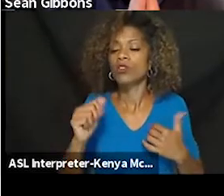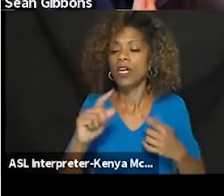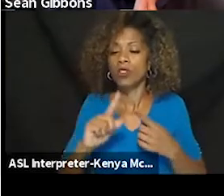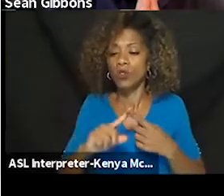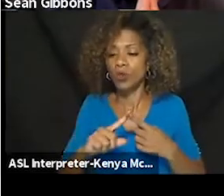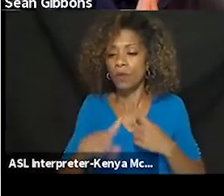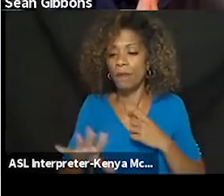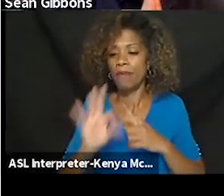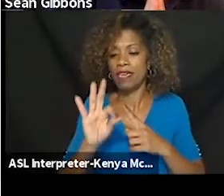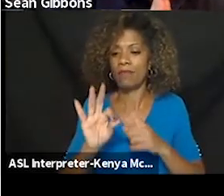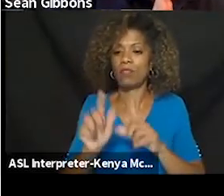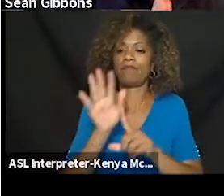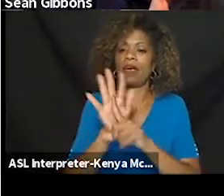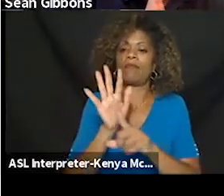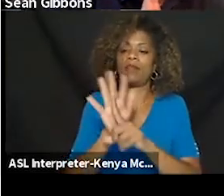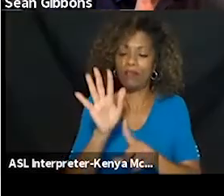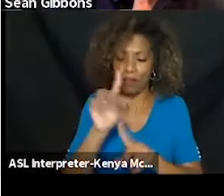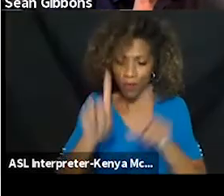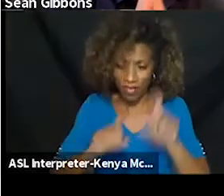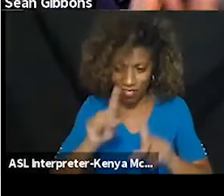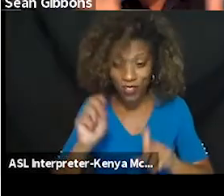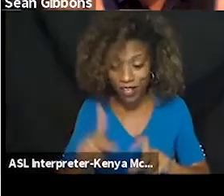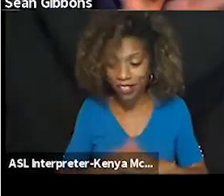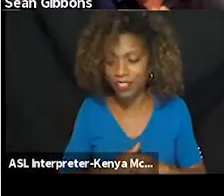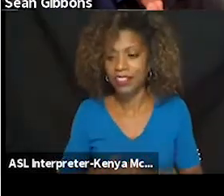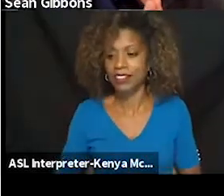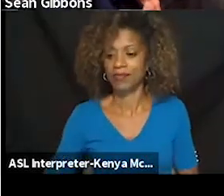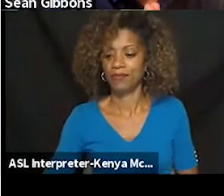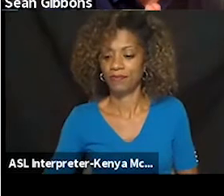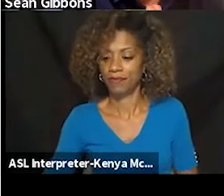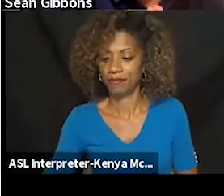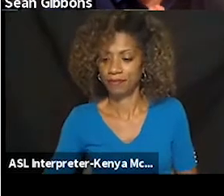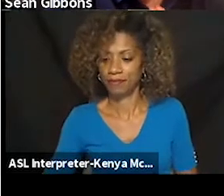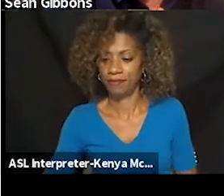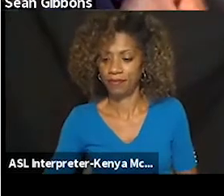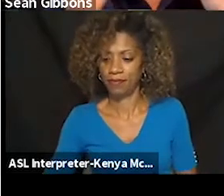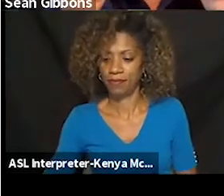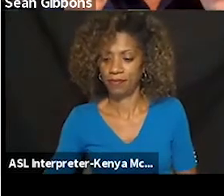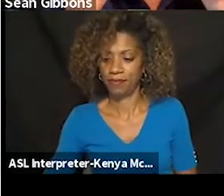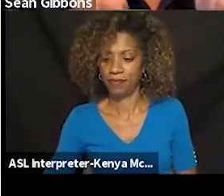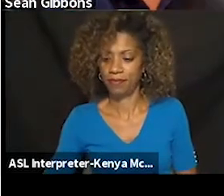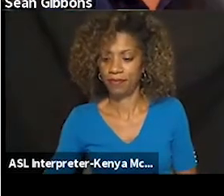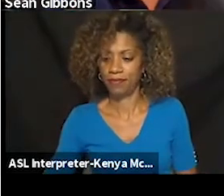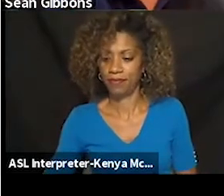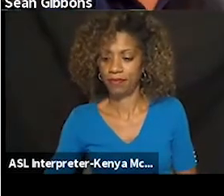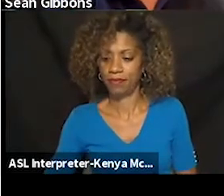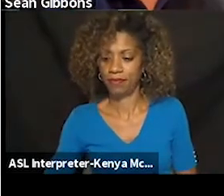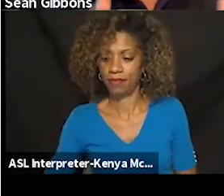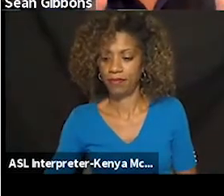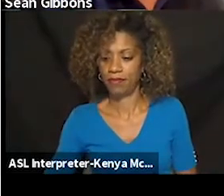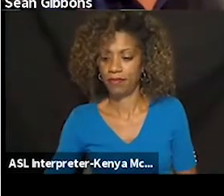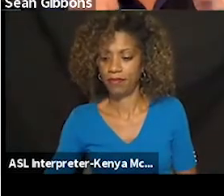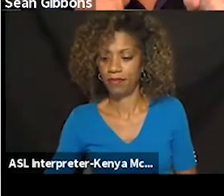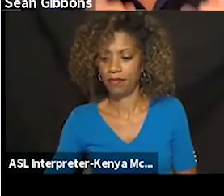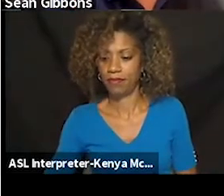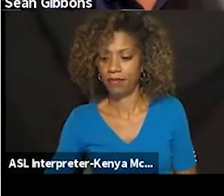folks. Hey, let's see, who else do we have? Sue and Cindy and Helen and Annette. Glad to have you all with us. My partner in crime,